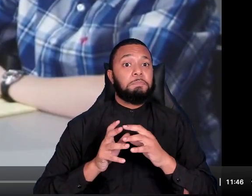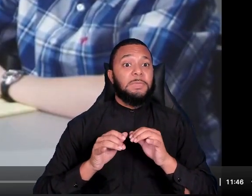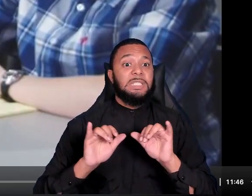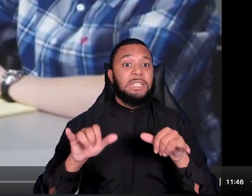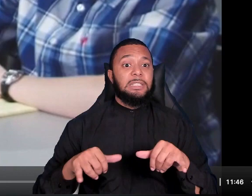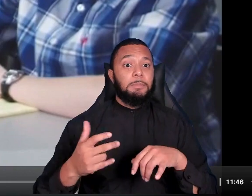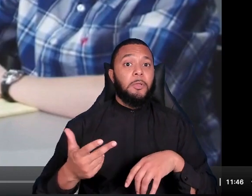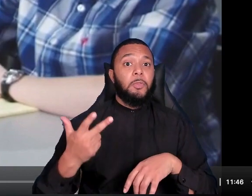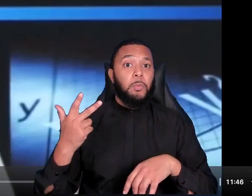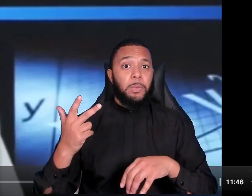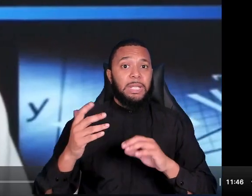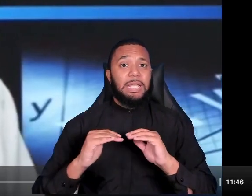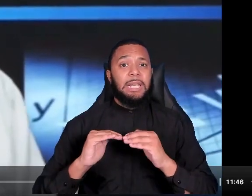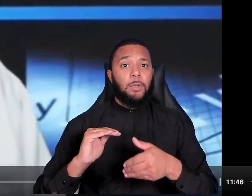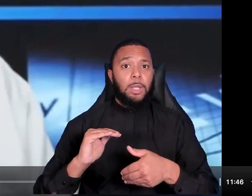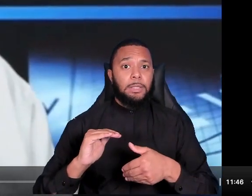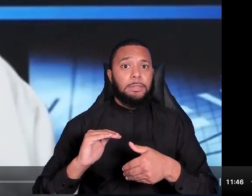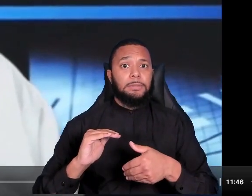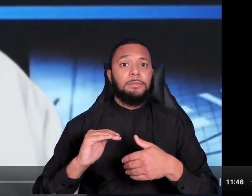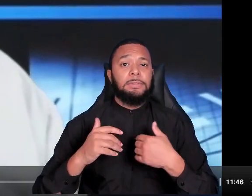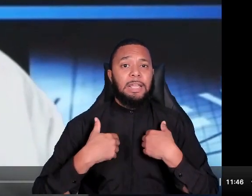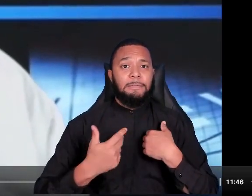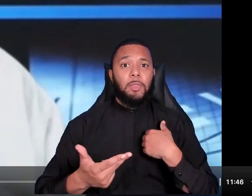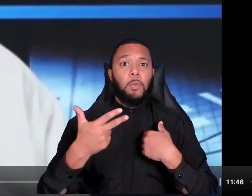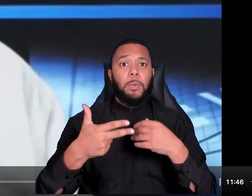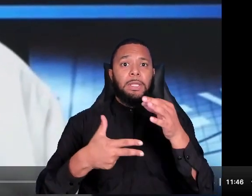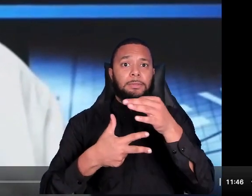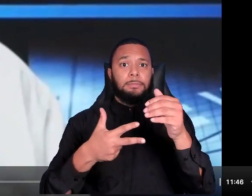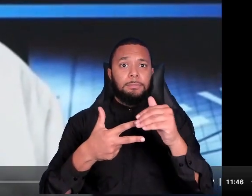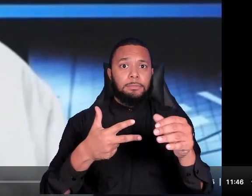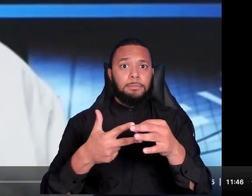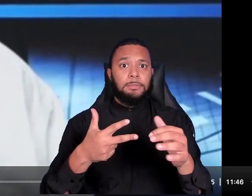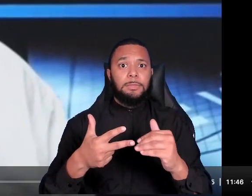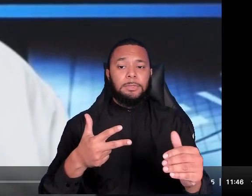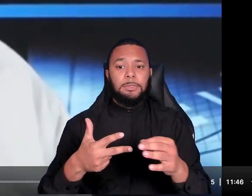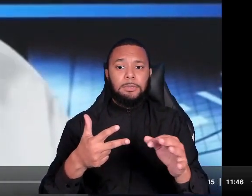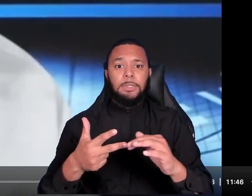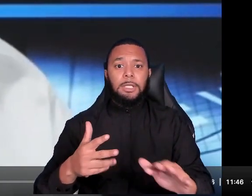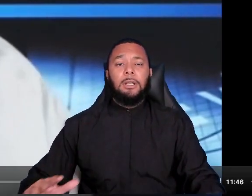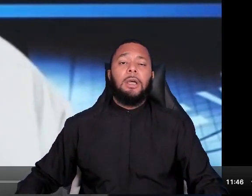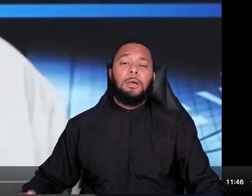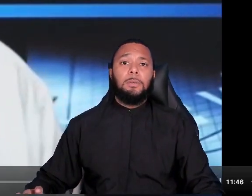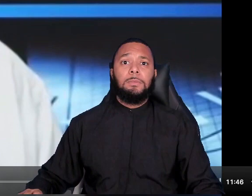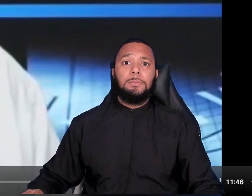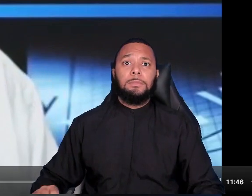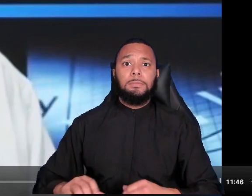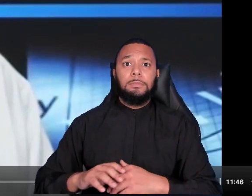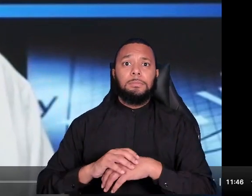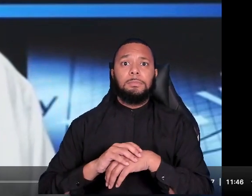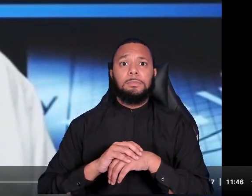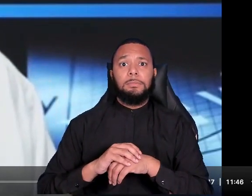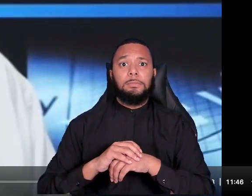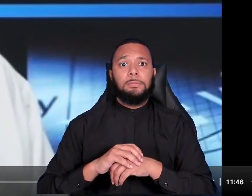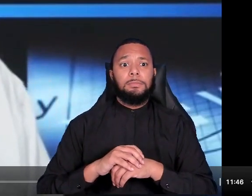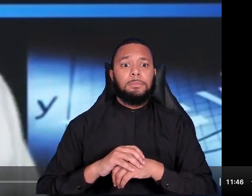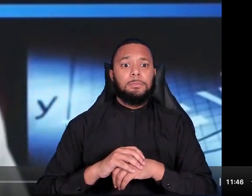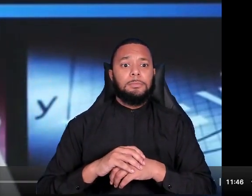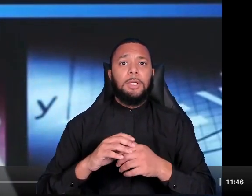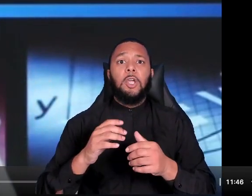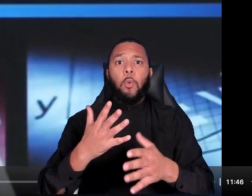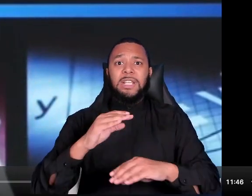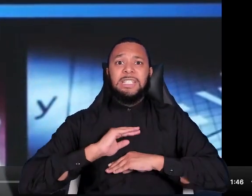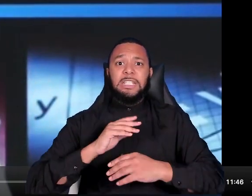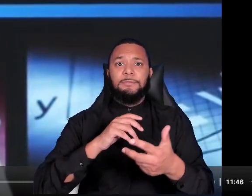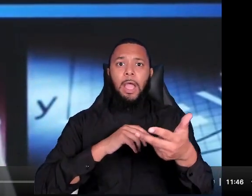3 inequalities. And what we want to do is figure out which points make all of them true.